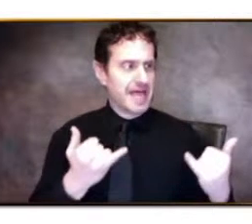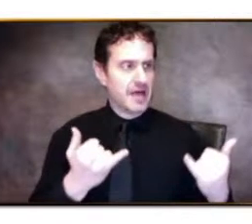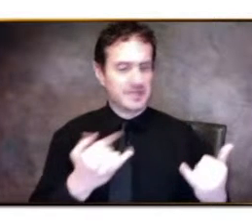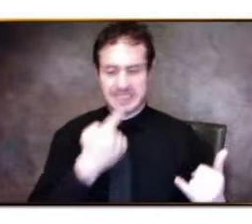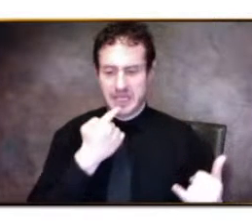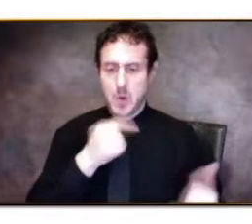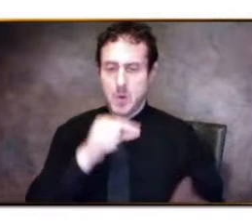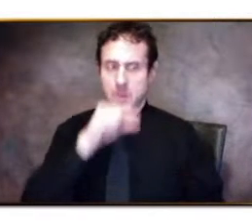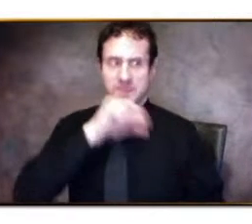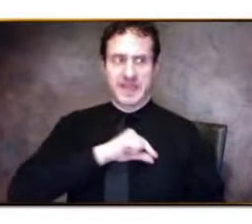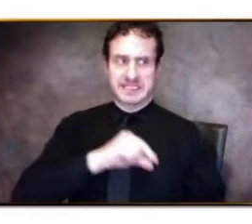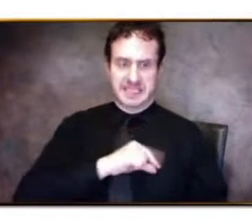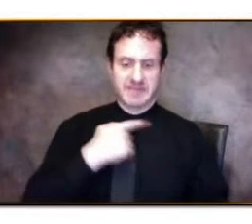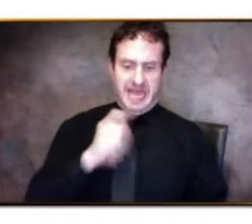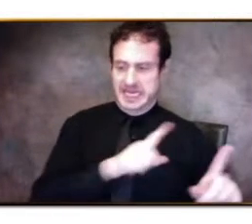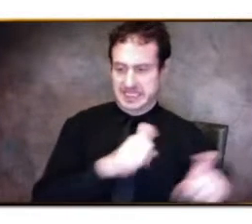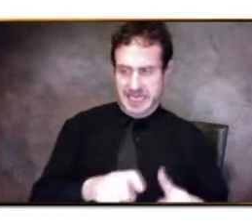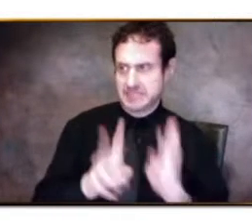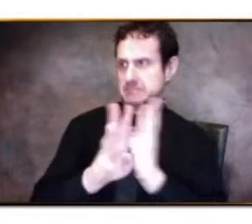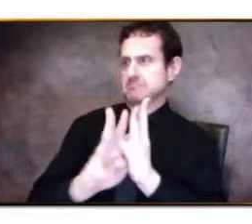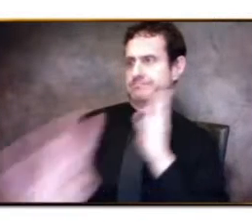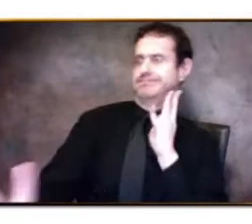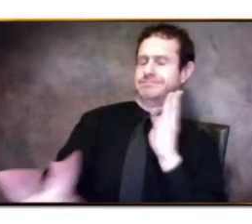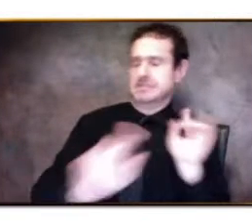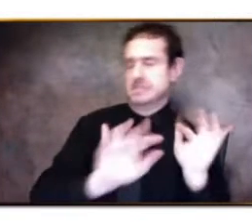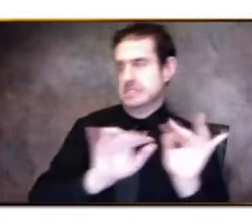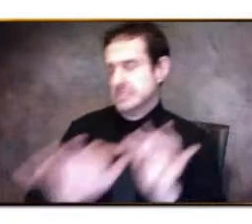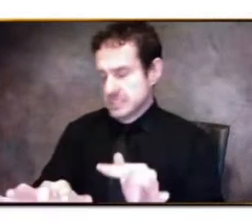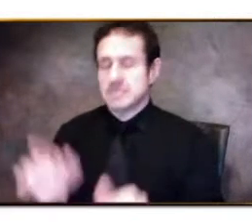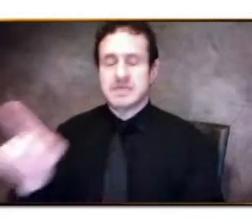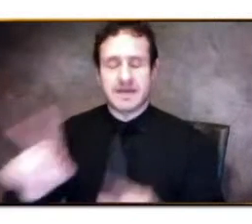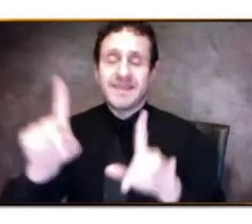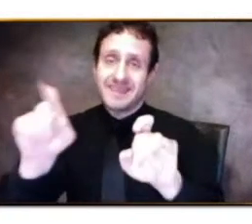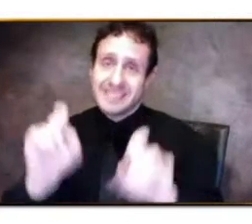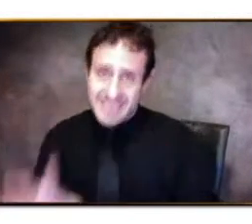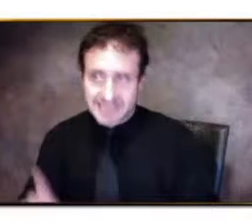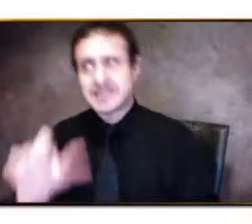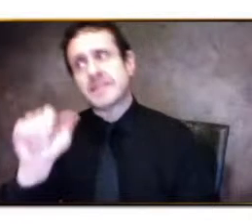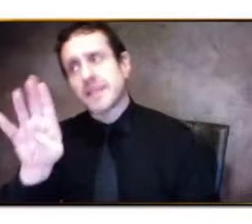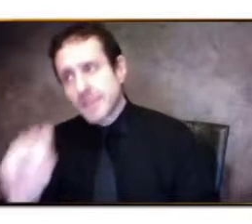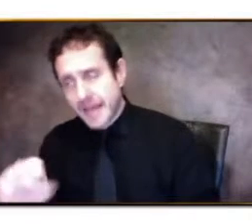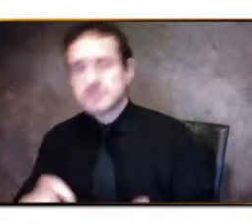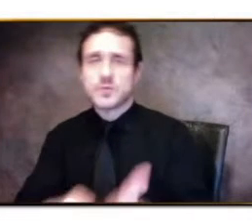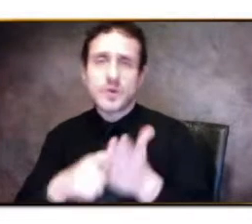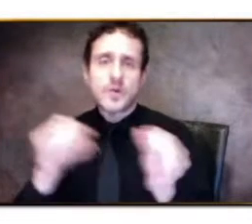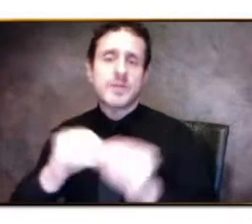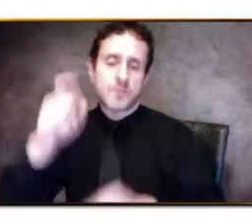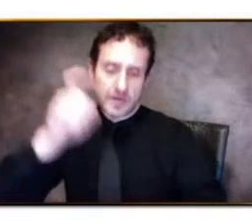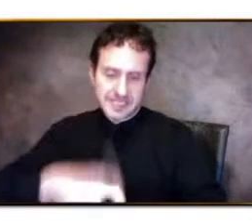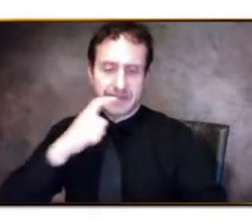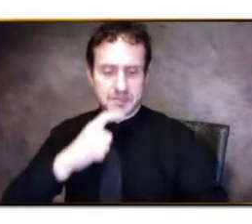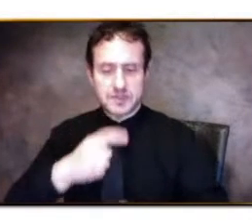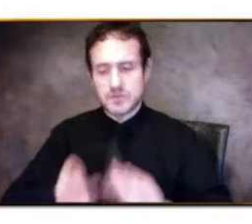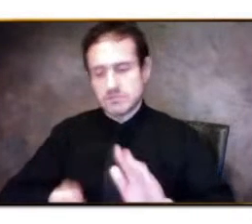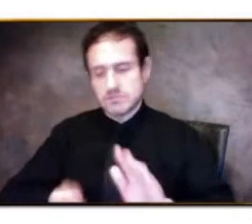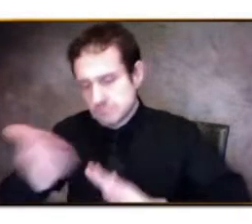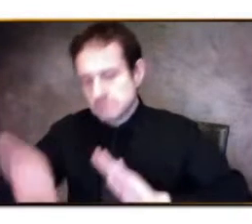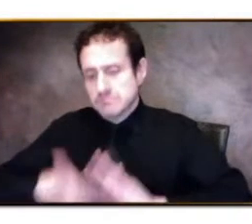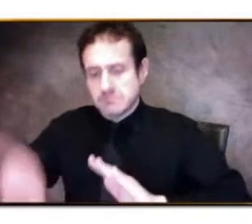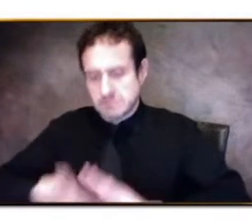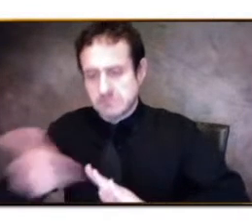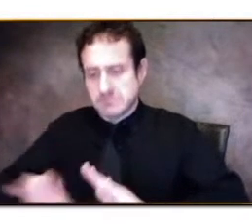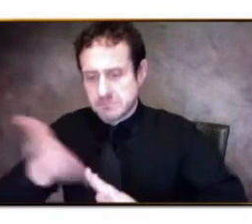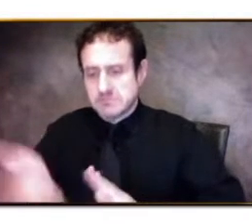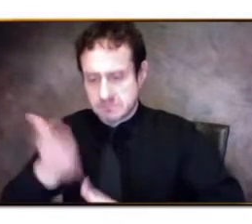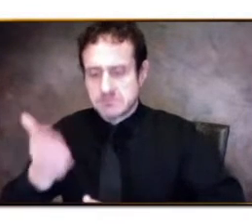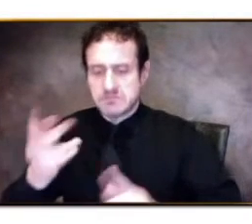longer lines and longer test turnaround times, even at our state labs. While we're doing everything in our power to